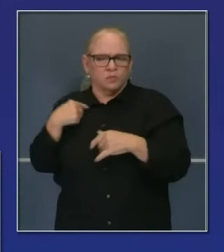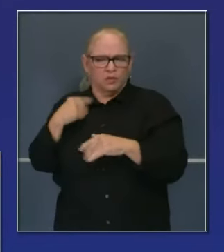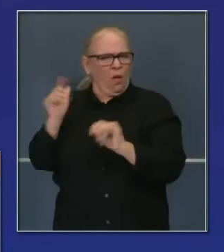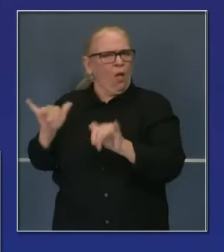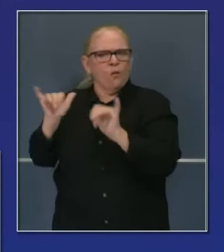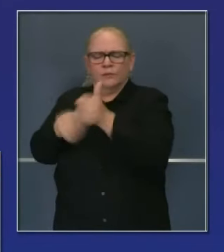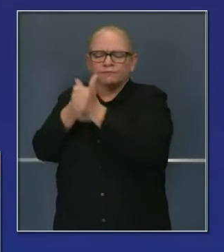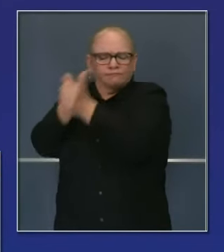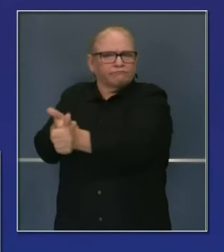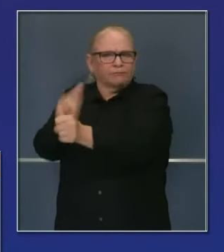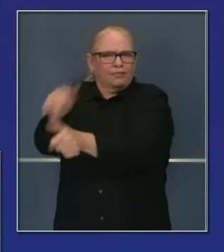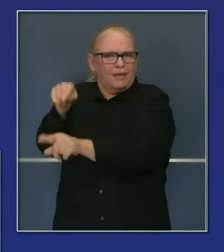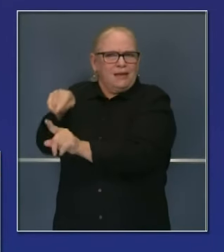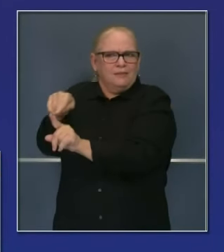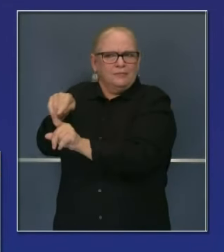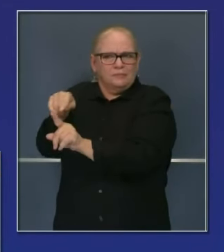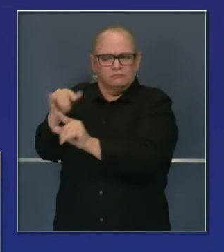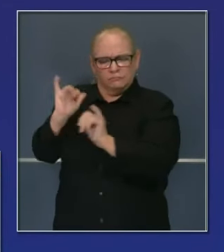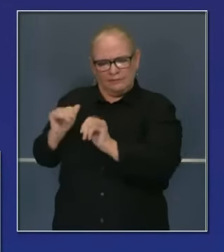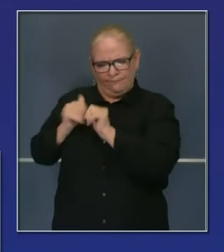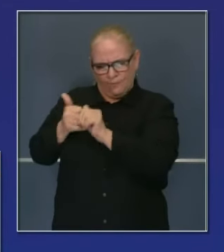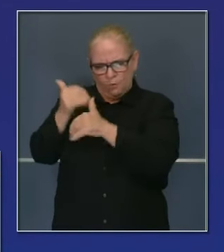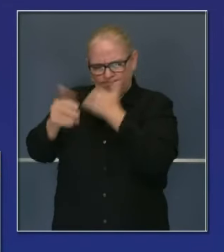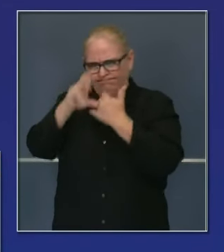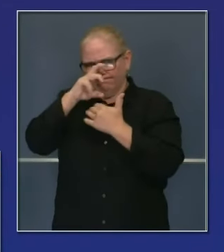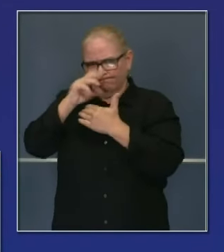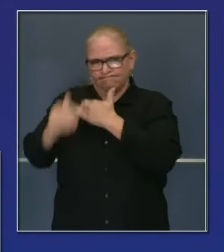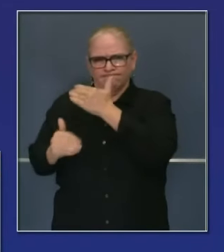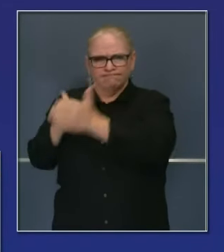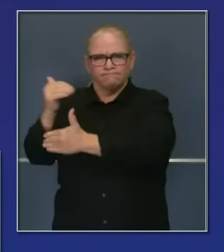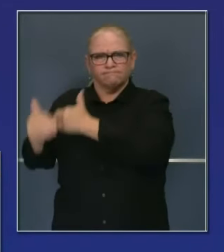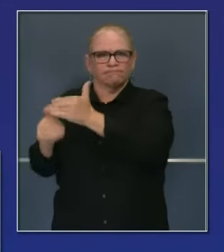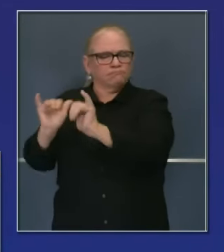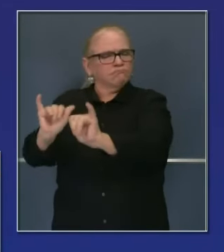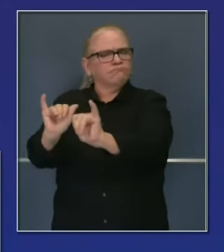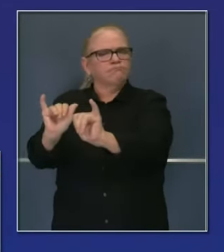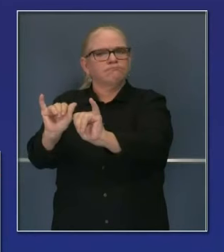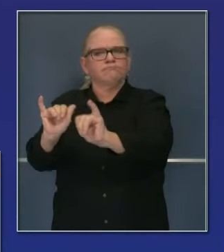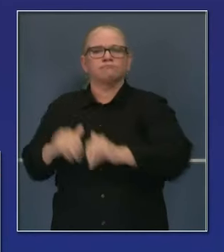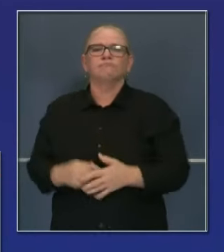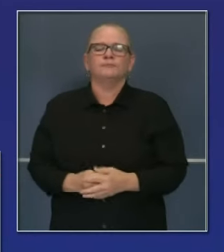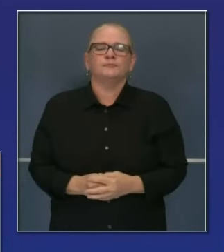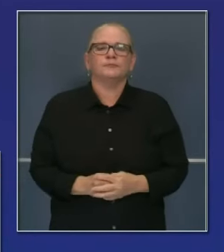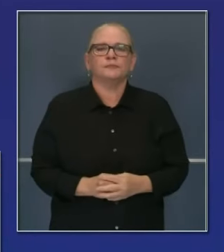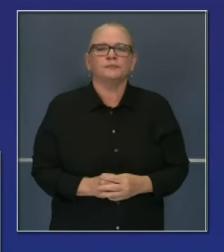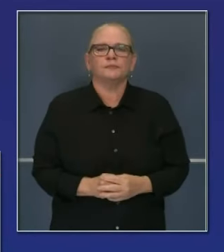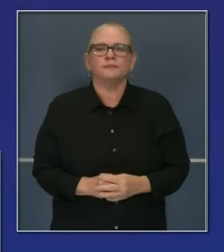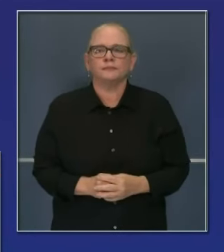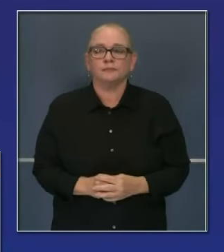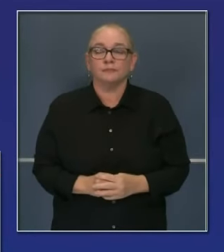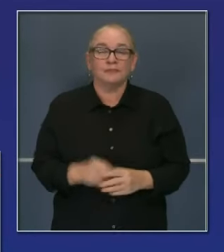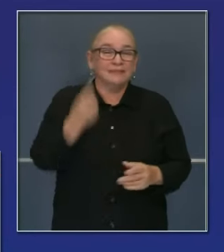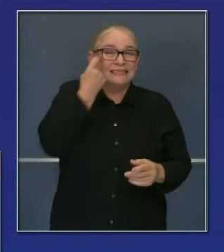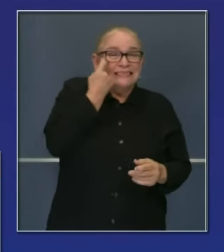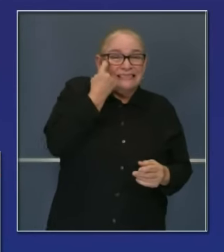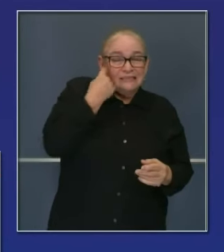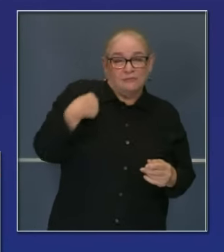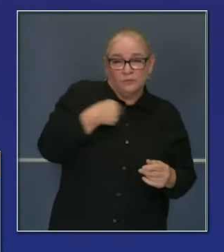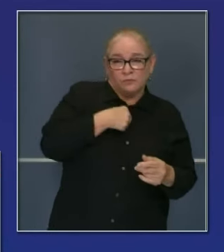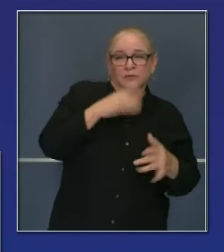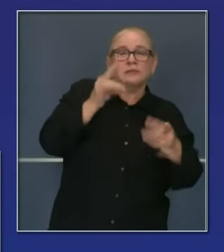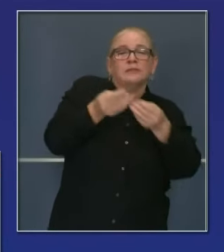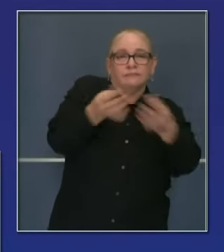established for many, many years here in the state of California. Recently, we put together more formally